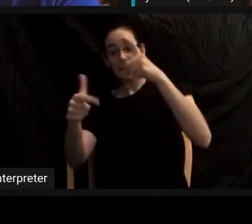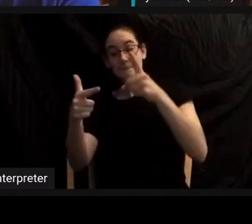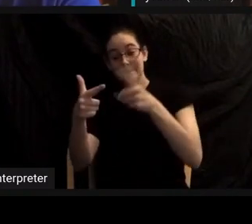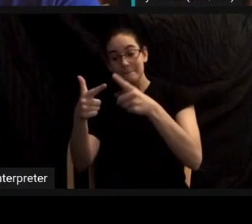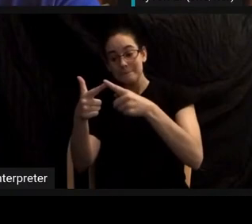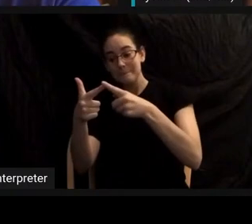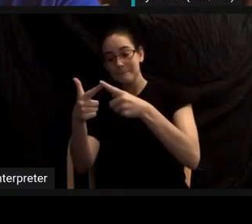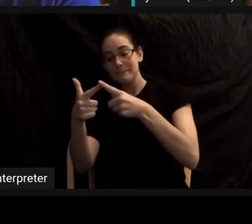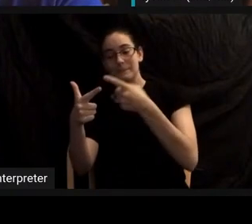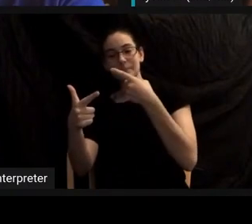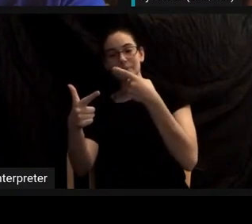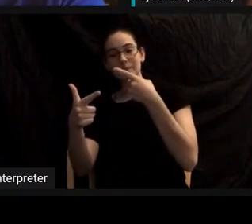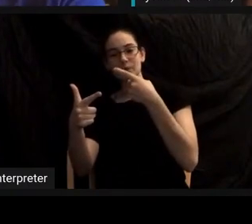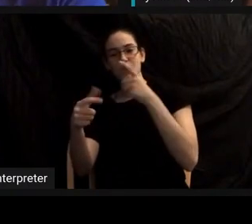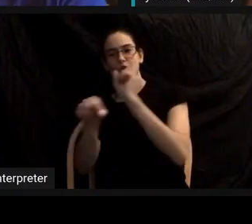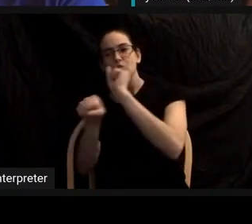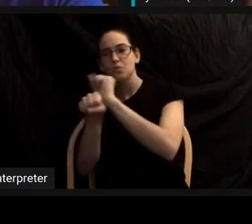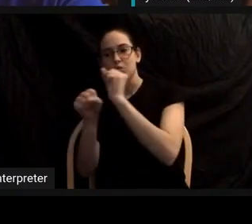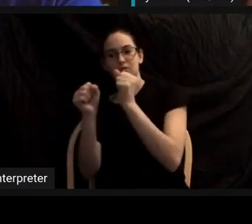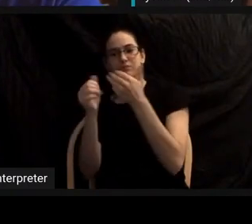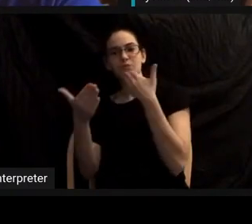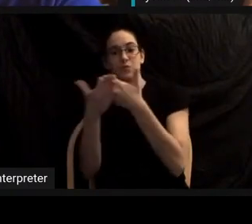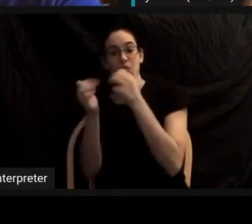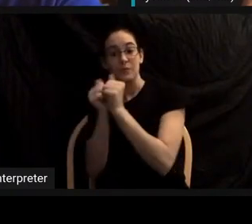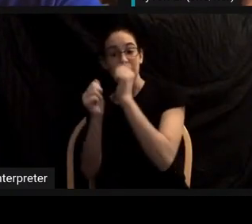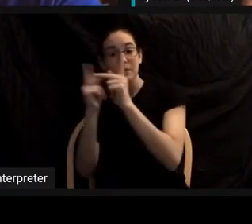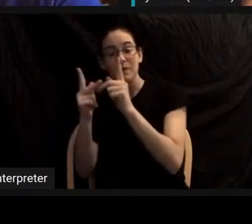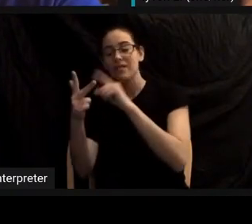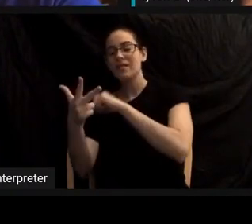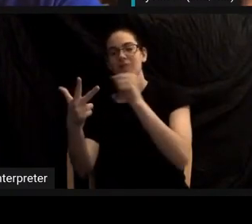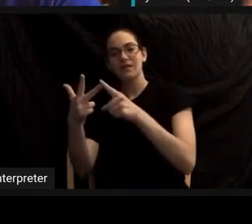gold. Because there's a lot of people who are not those three things.